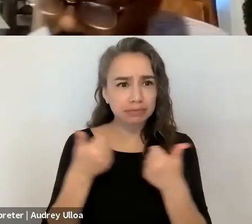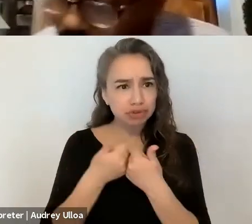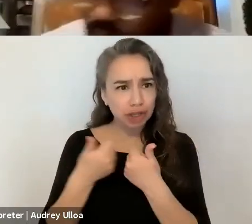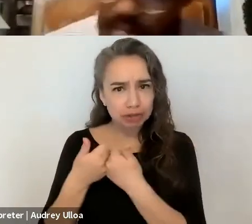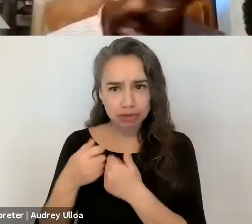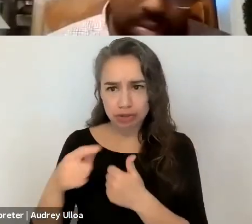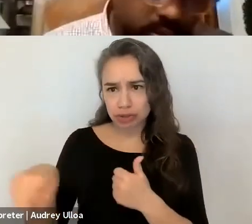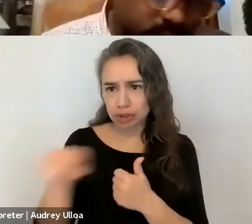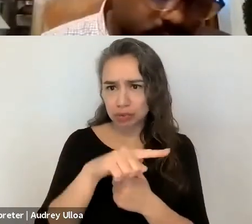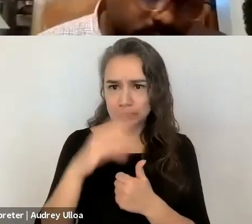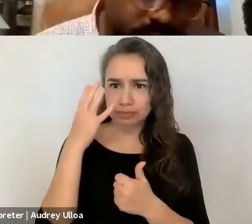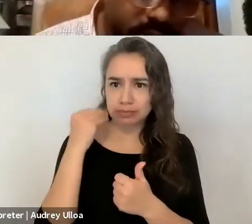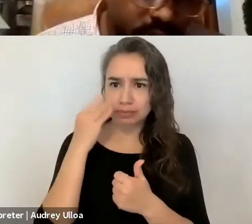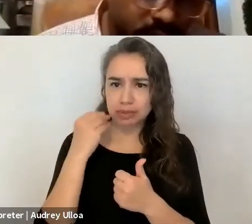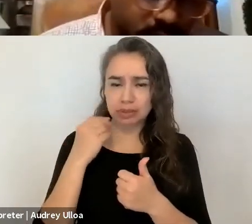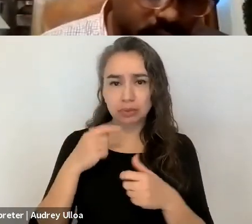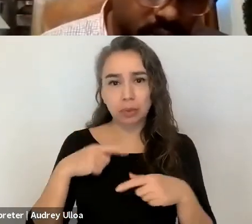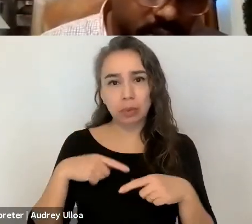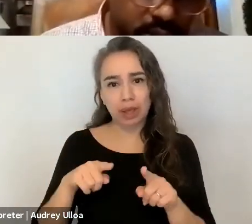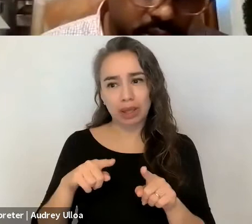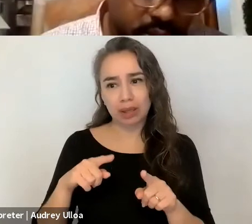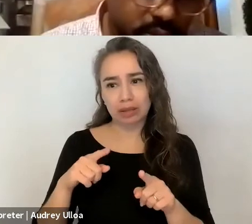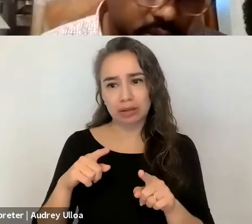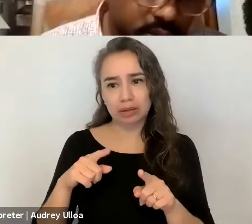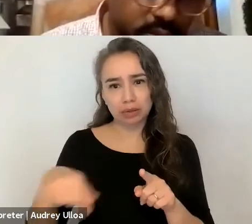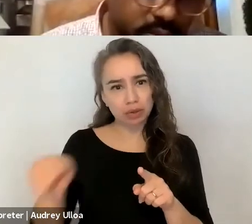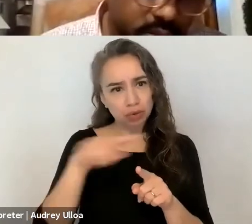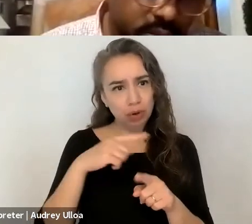while you're doing this COVID pivot?